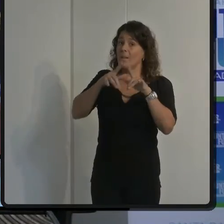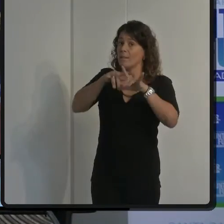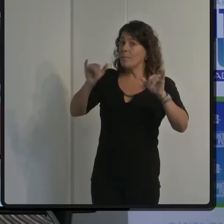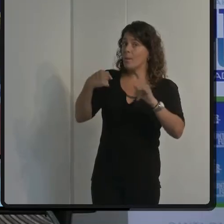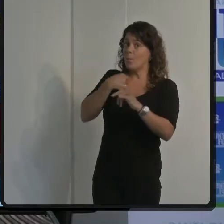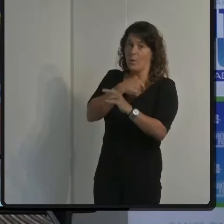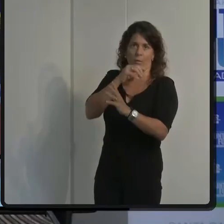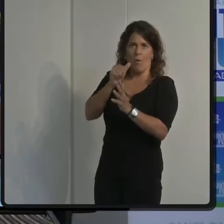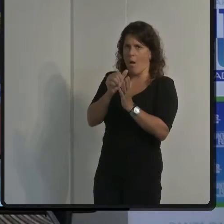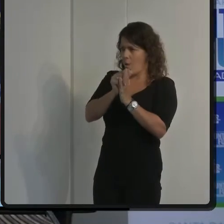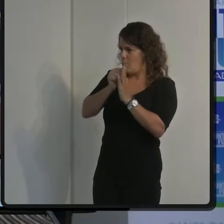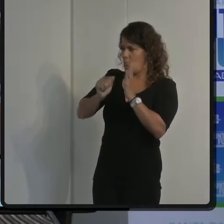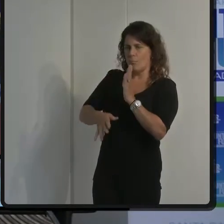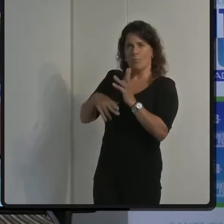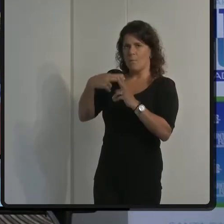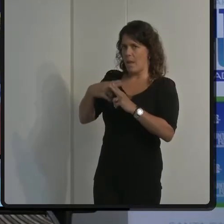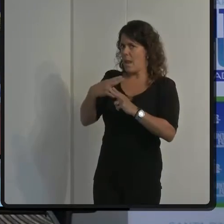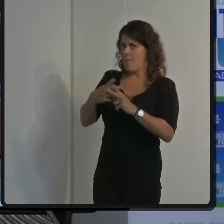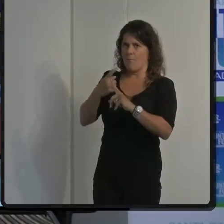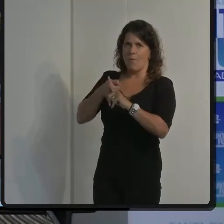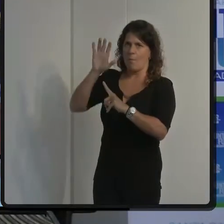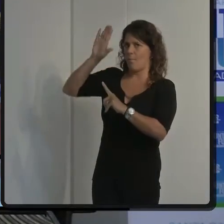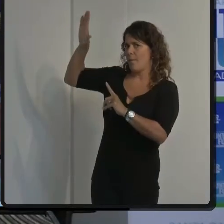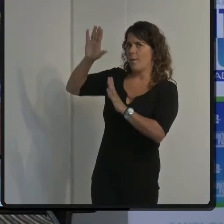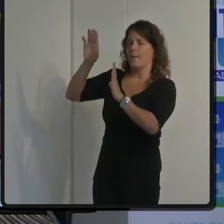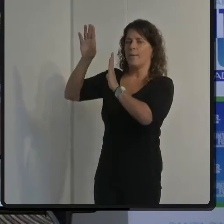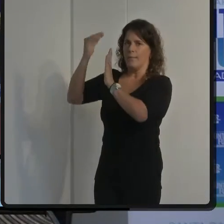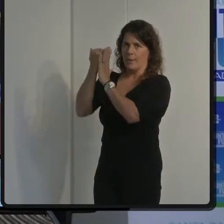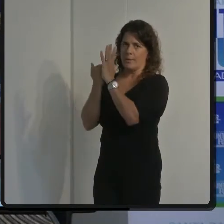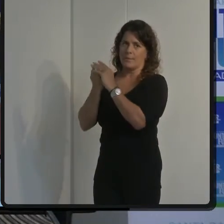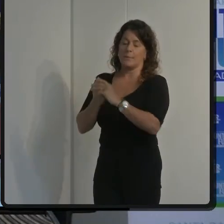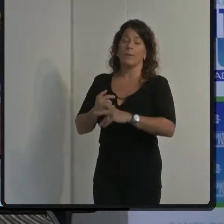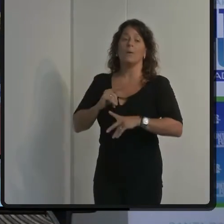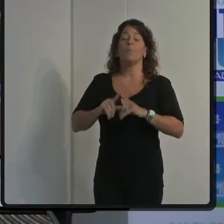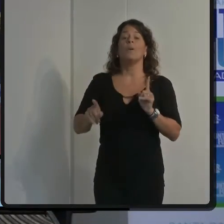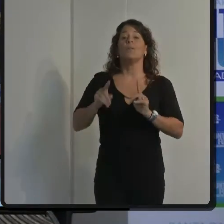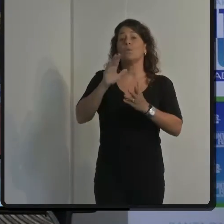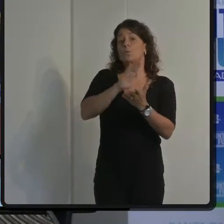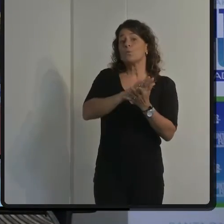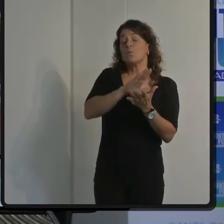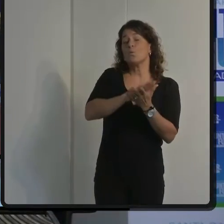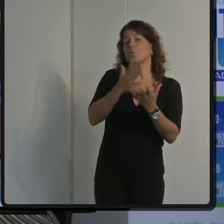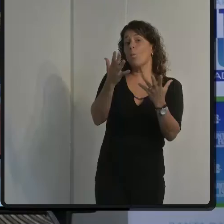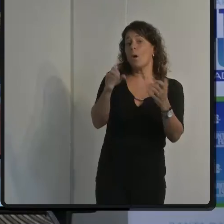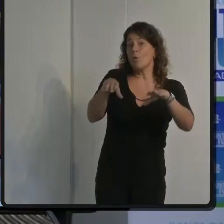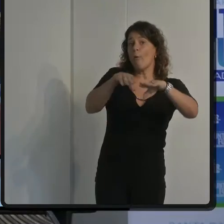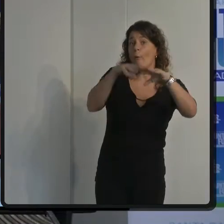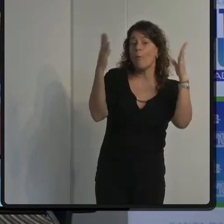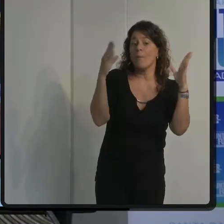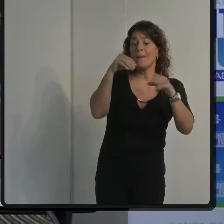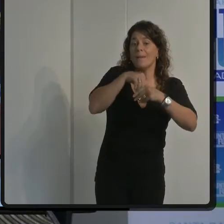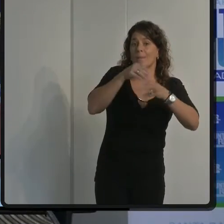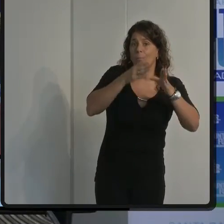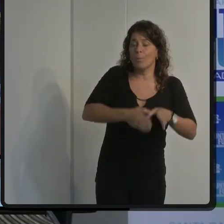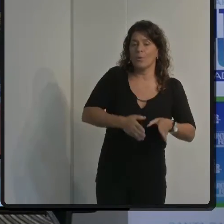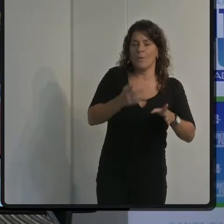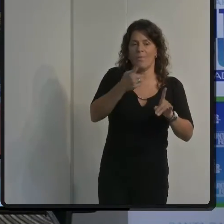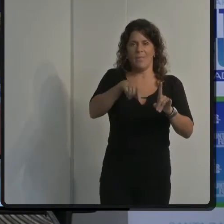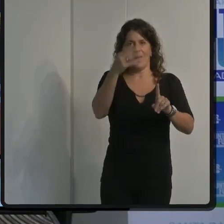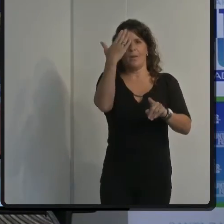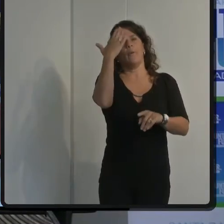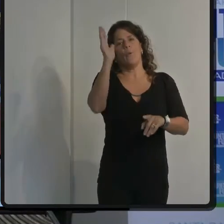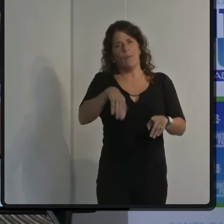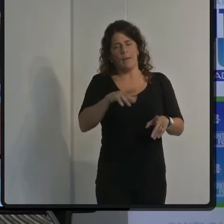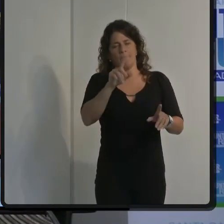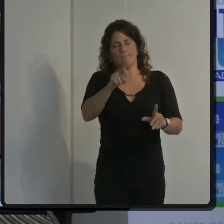however, schools that want to open for in-person already know that they have to